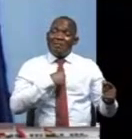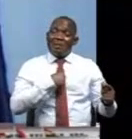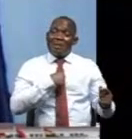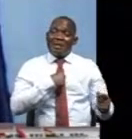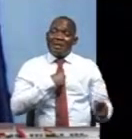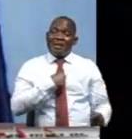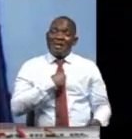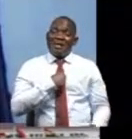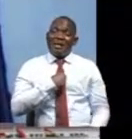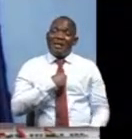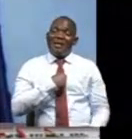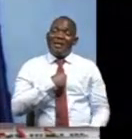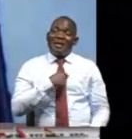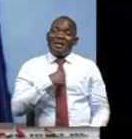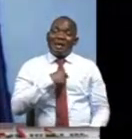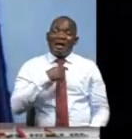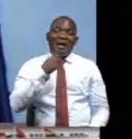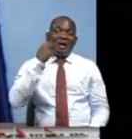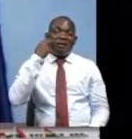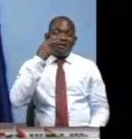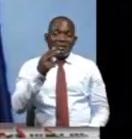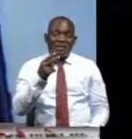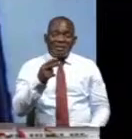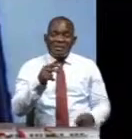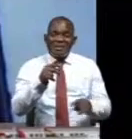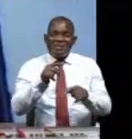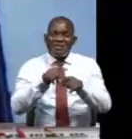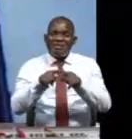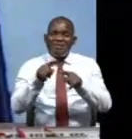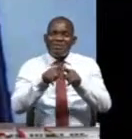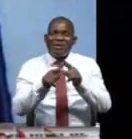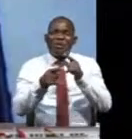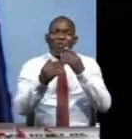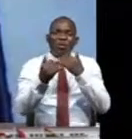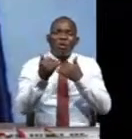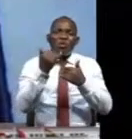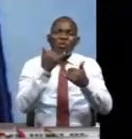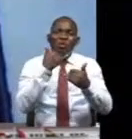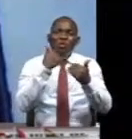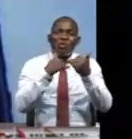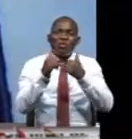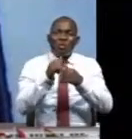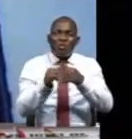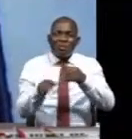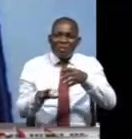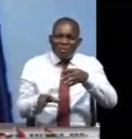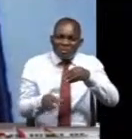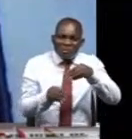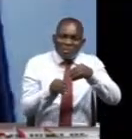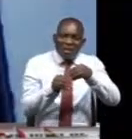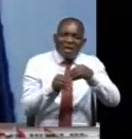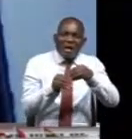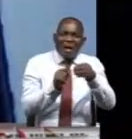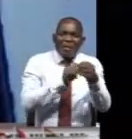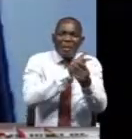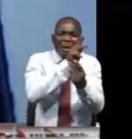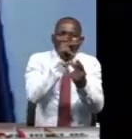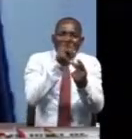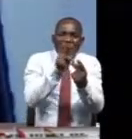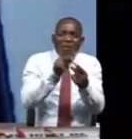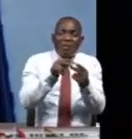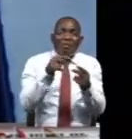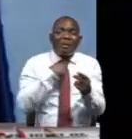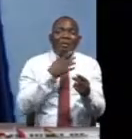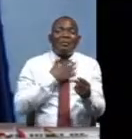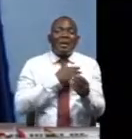to anomalies that, if tabulated, would add up to the figures. I have raised in my